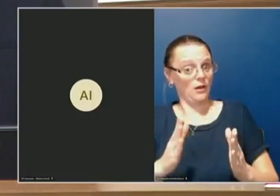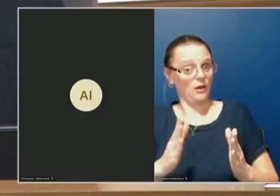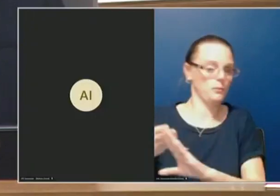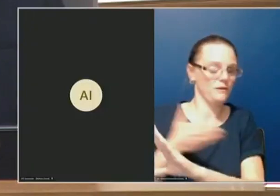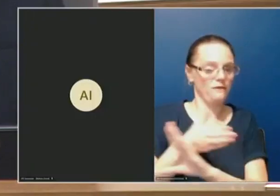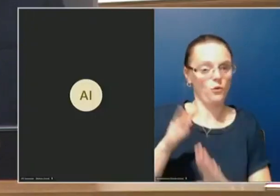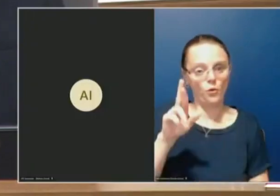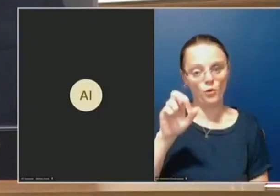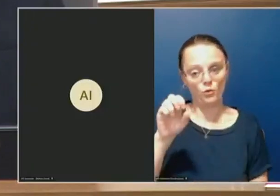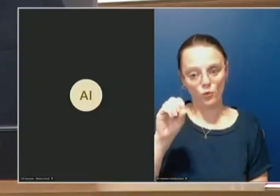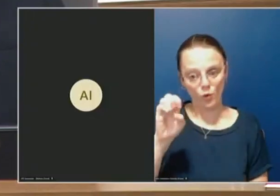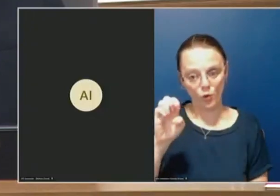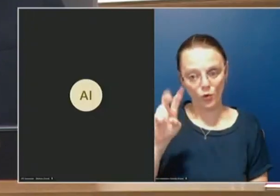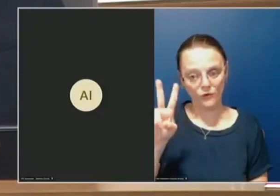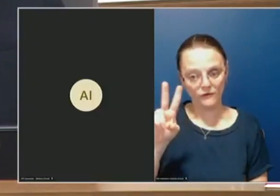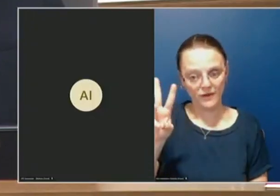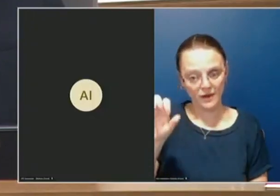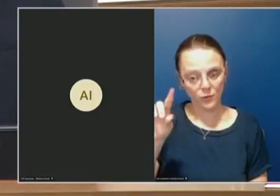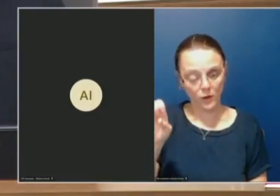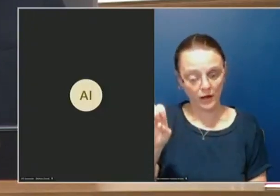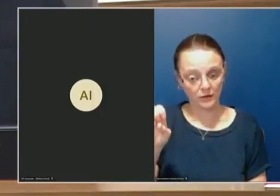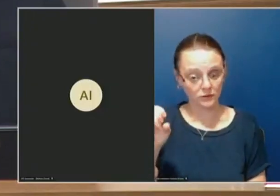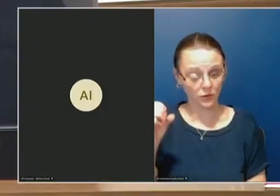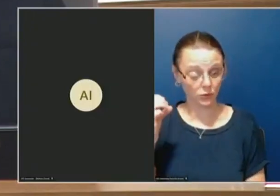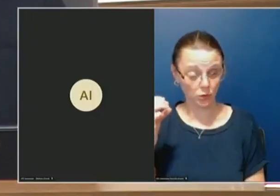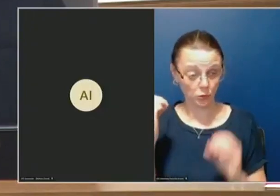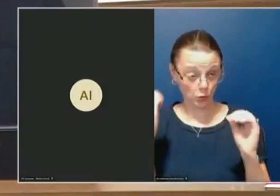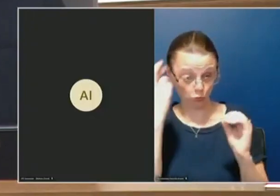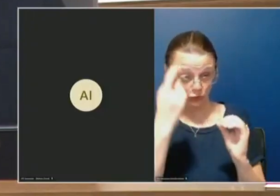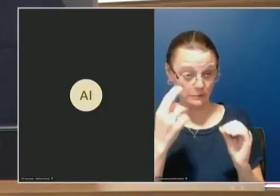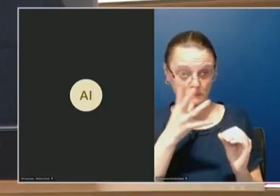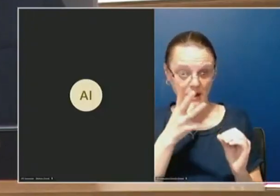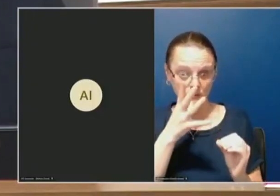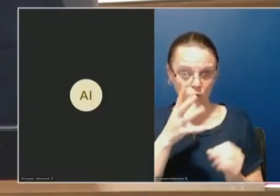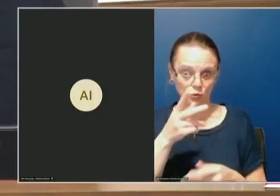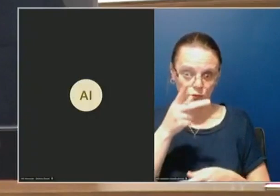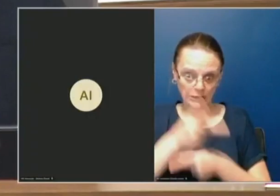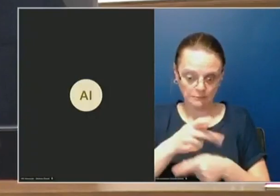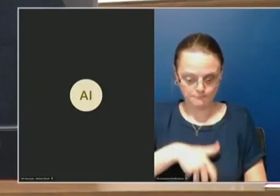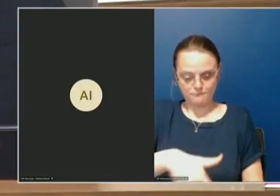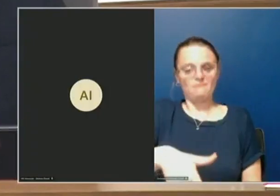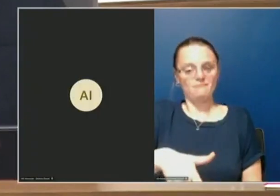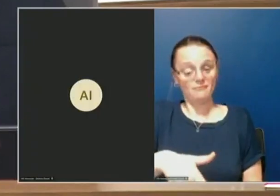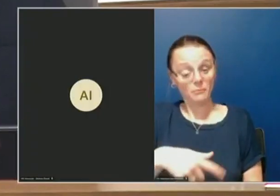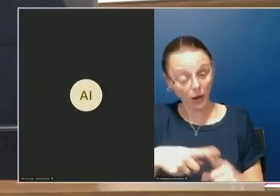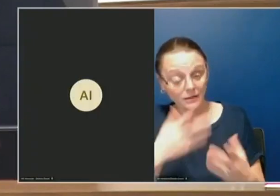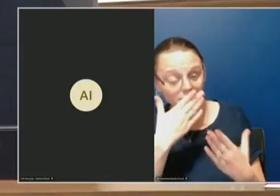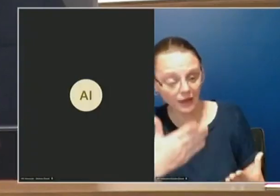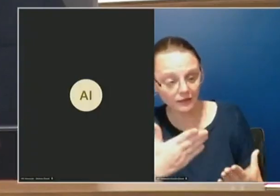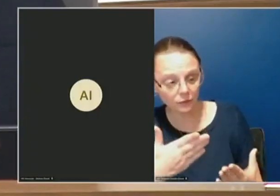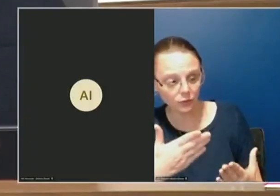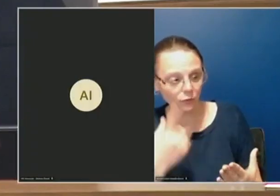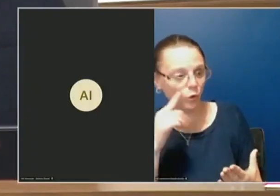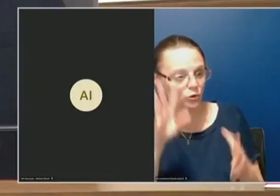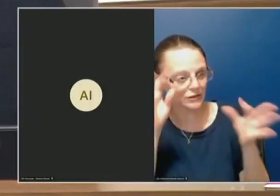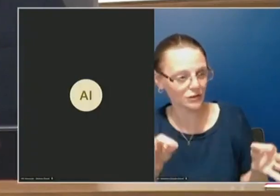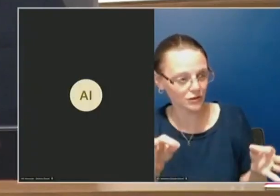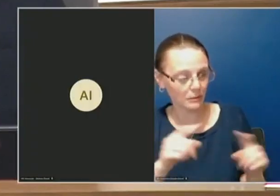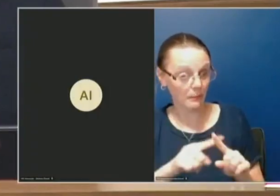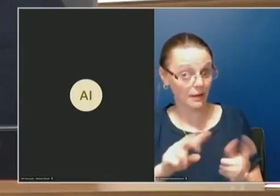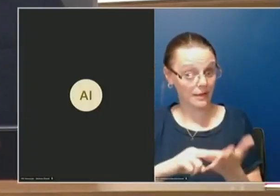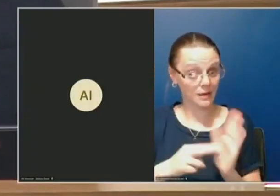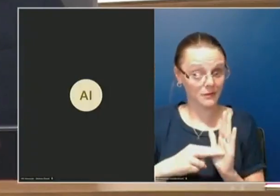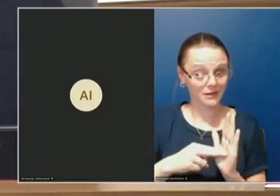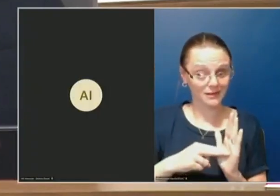So there's no reason she kept me. I'm grateful she did. But just because of that doesn't mean that other people have other decisions